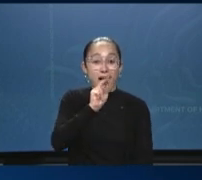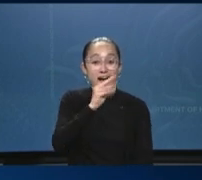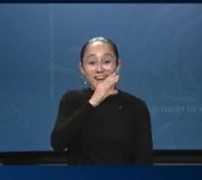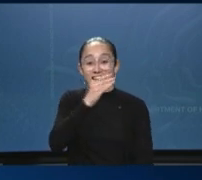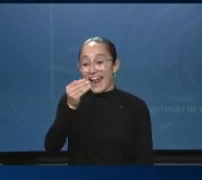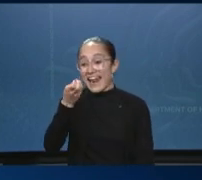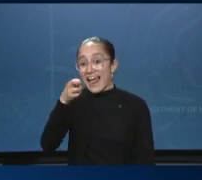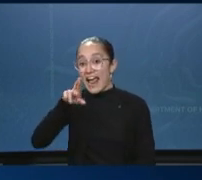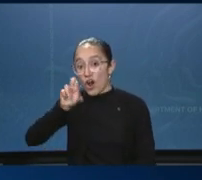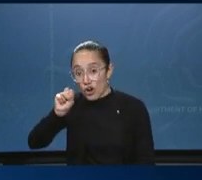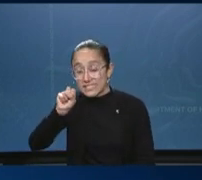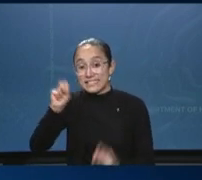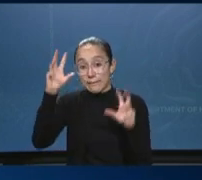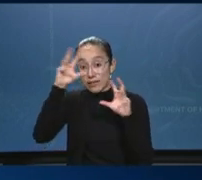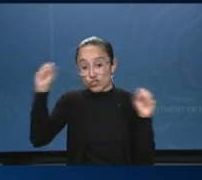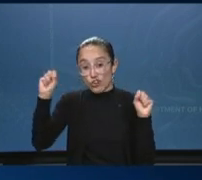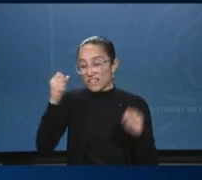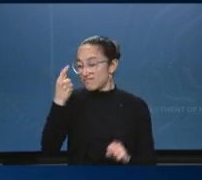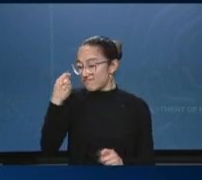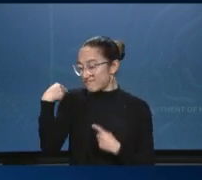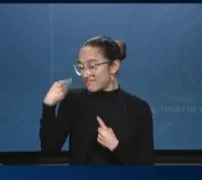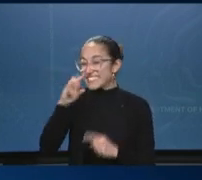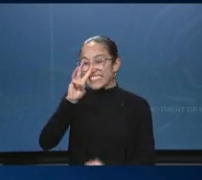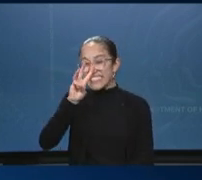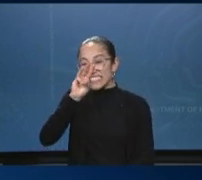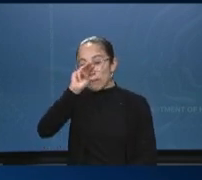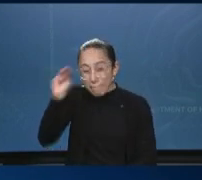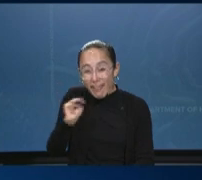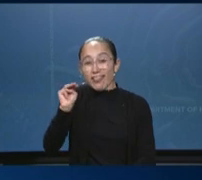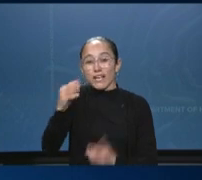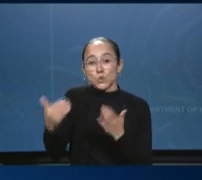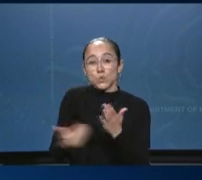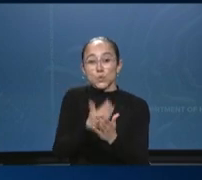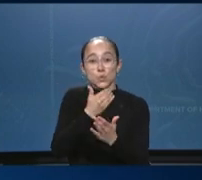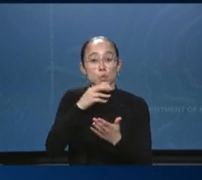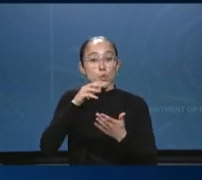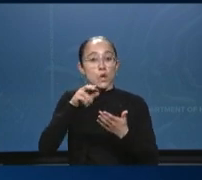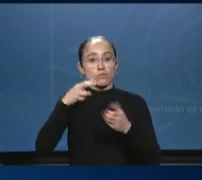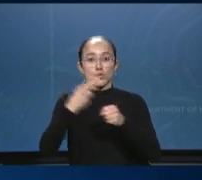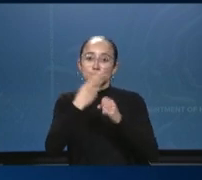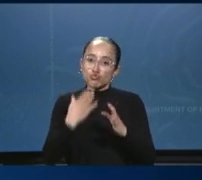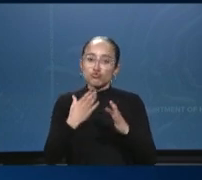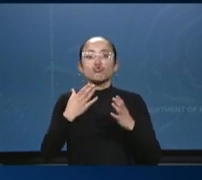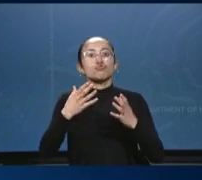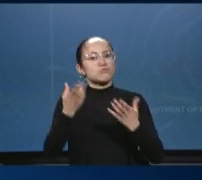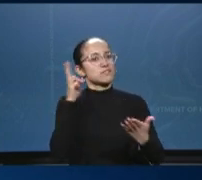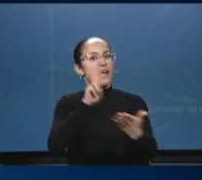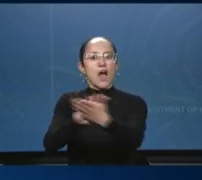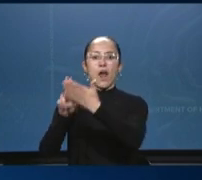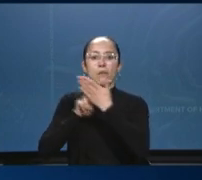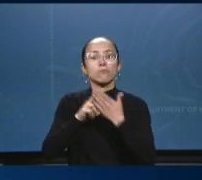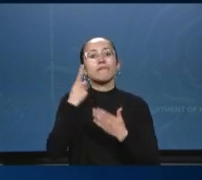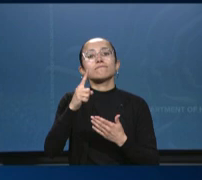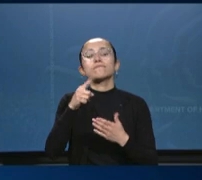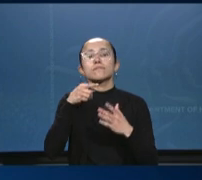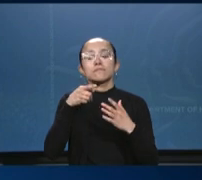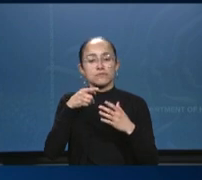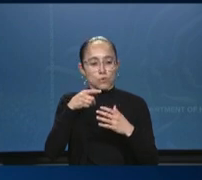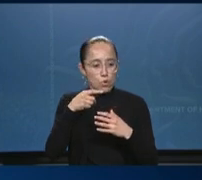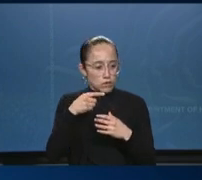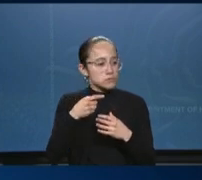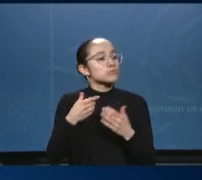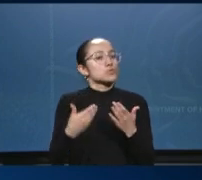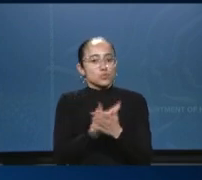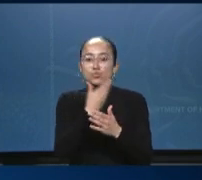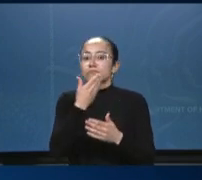nearly 6 million new consumers signed up for coverage through the health insurance marketplaces nationwide during the